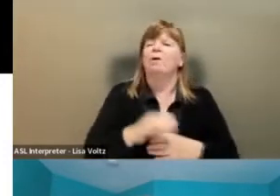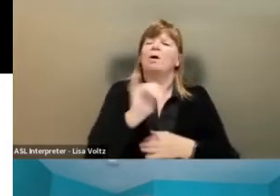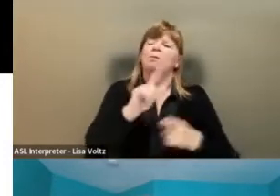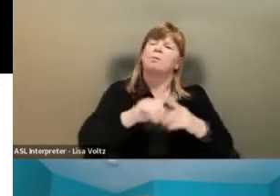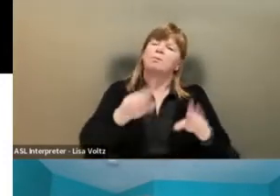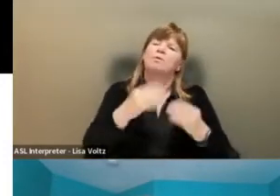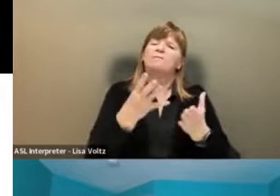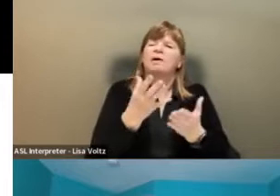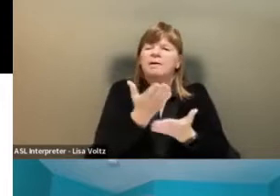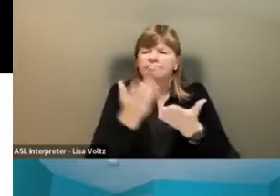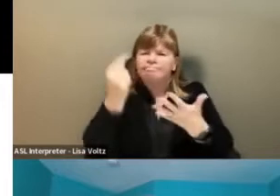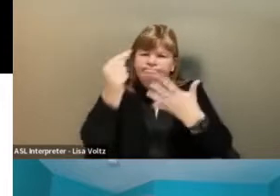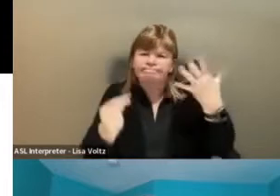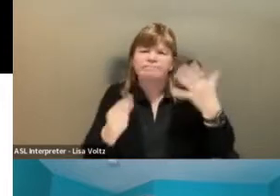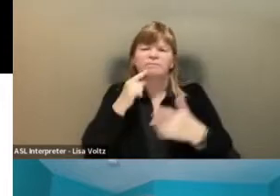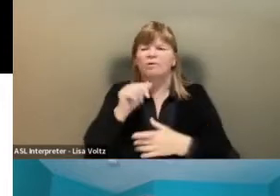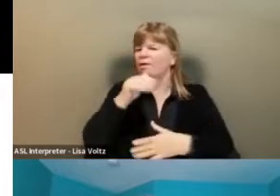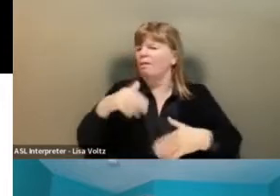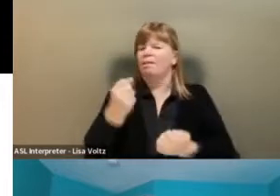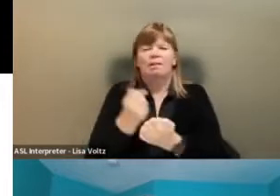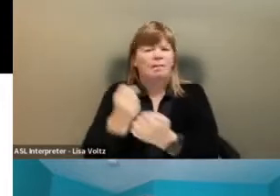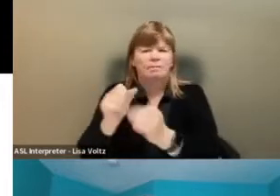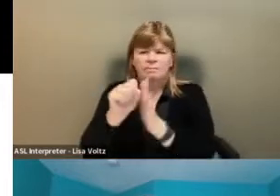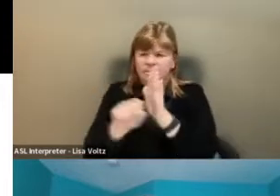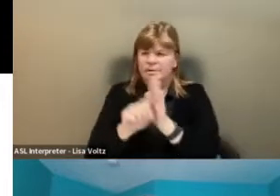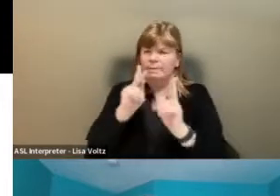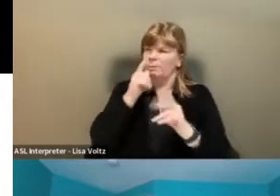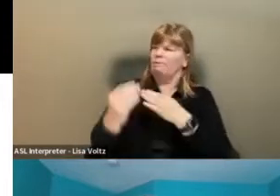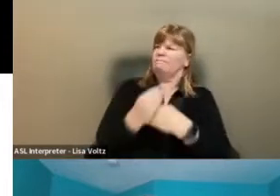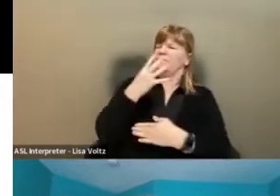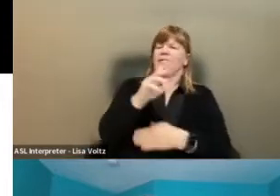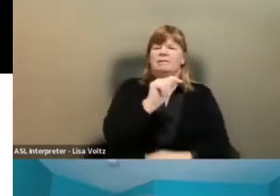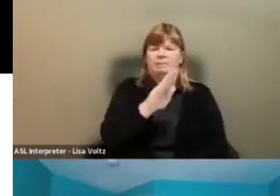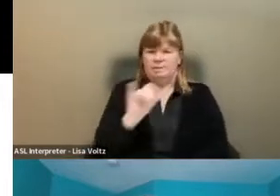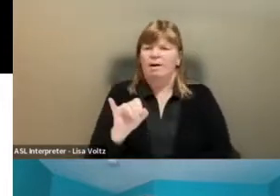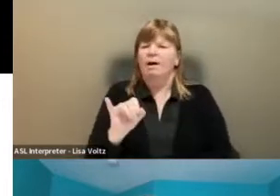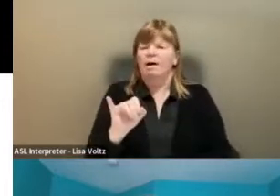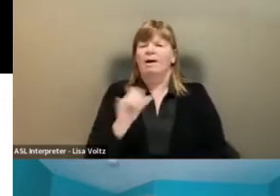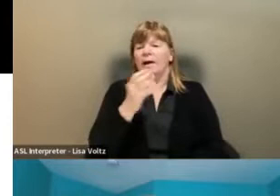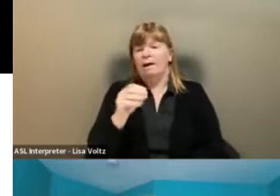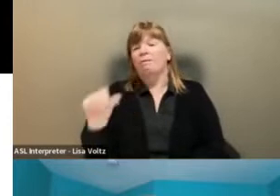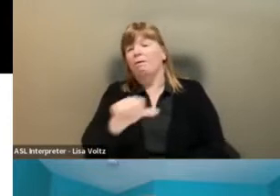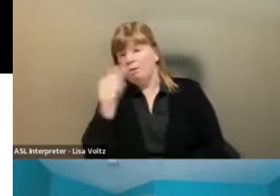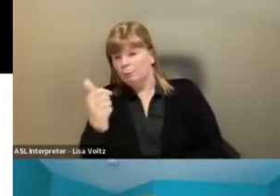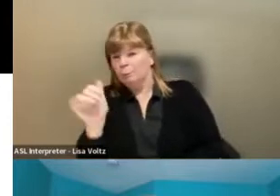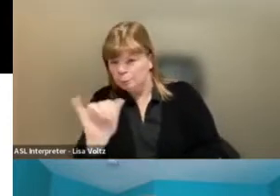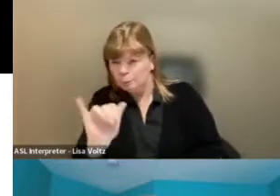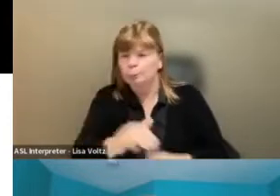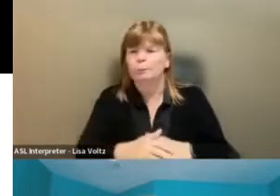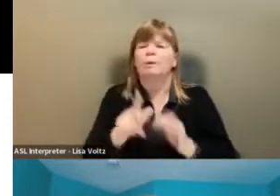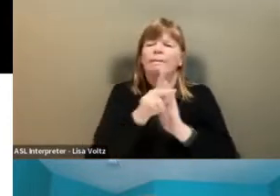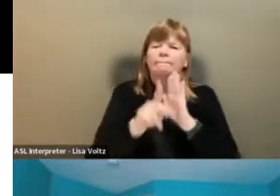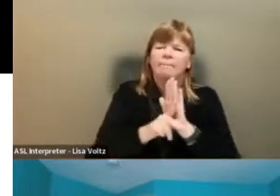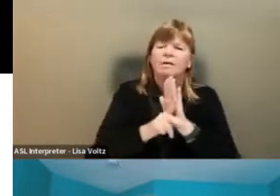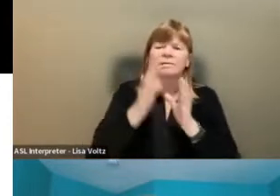to unfunded states, people affected by brain injury as a whole, both traumatic and otherwise, policymakers,